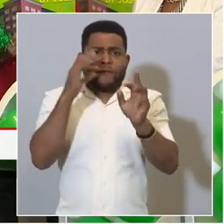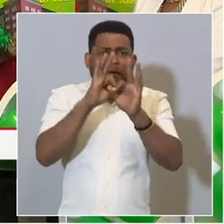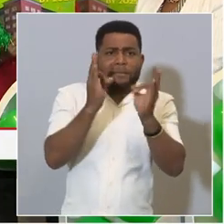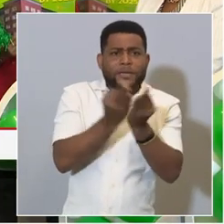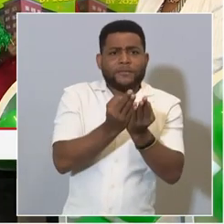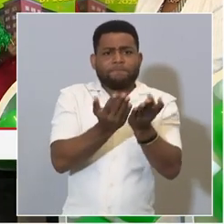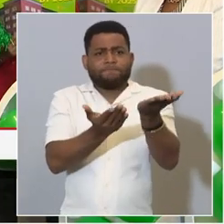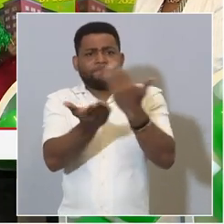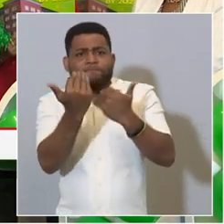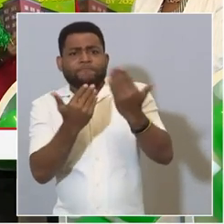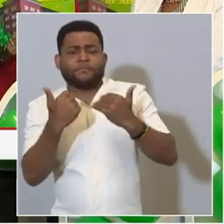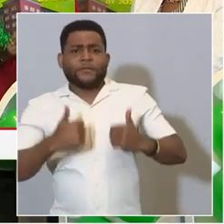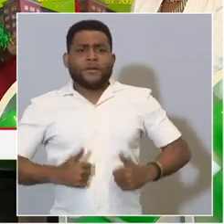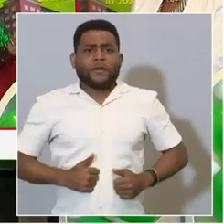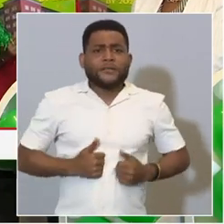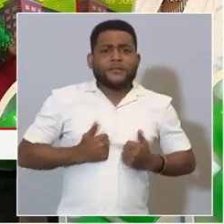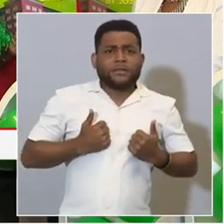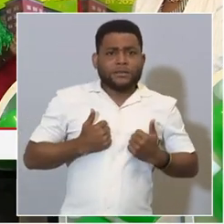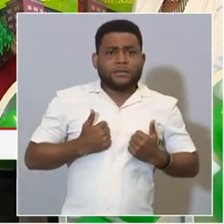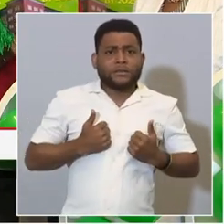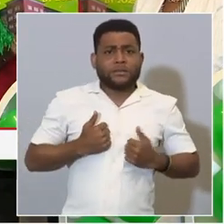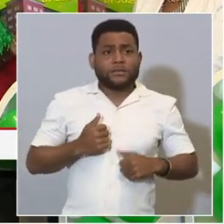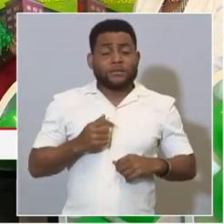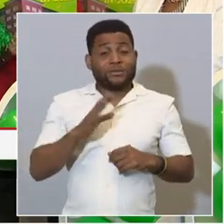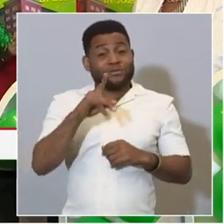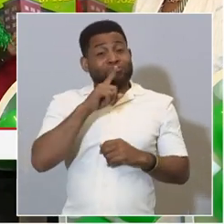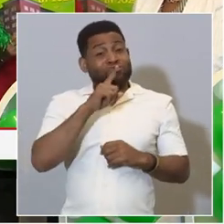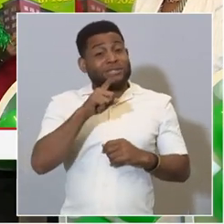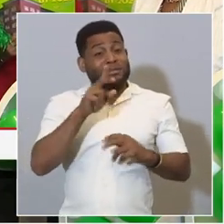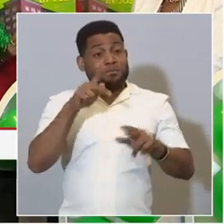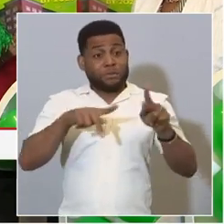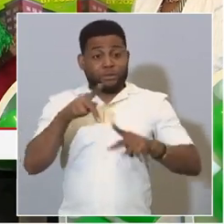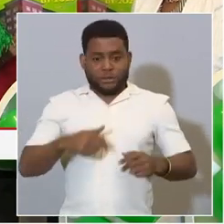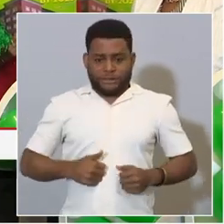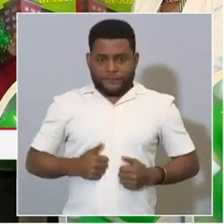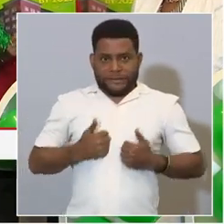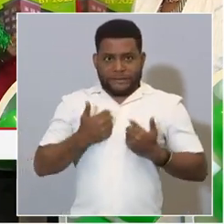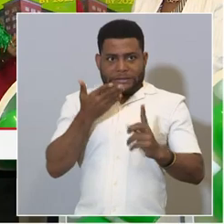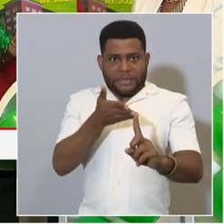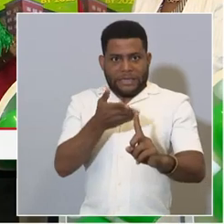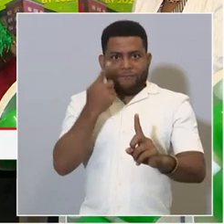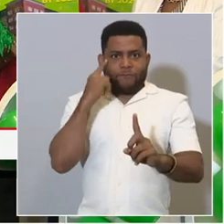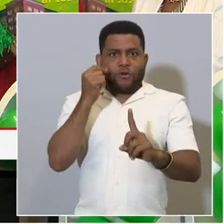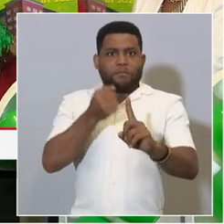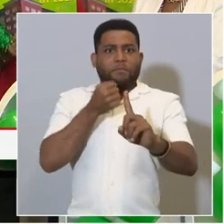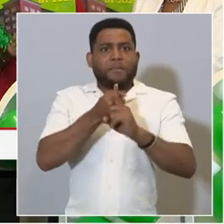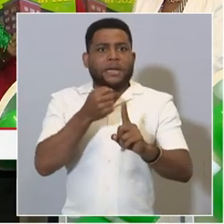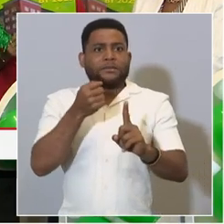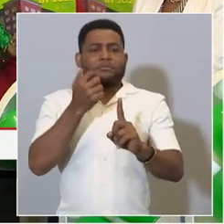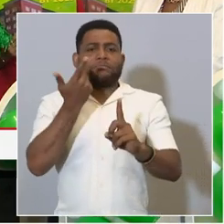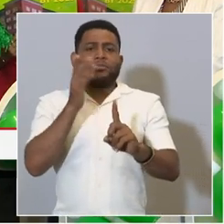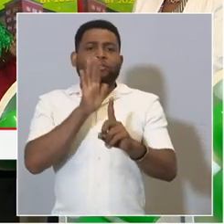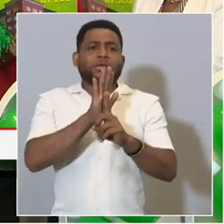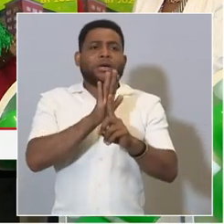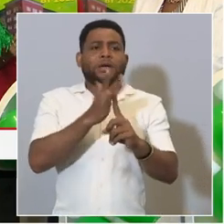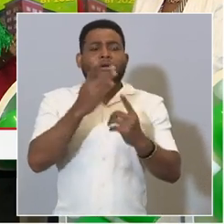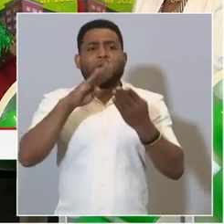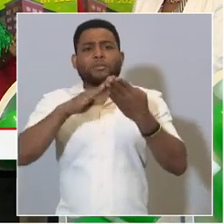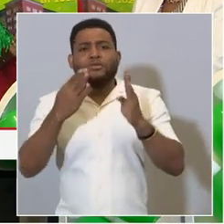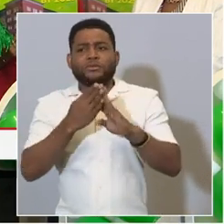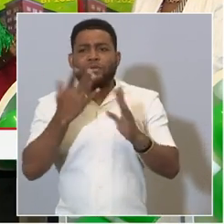neighborhoods across the district who will shape its character, energy, and sense of community. There are more DHCD units